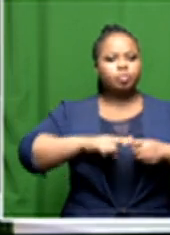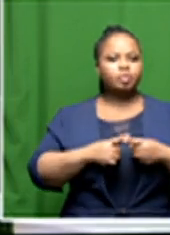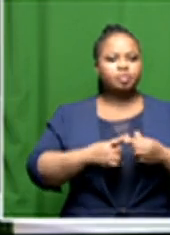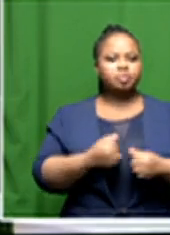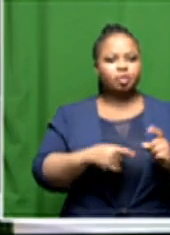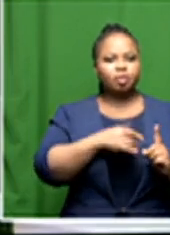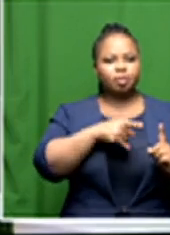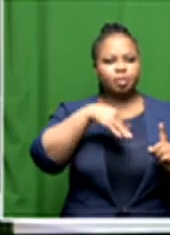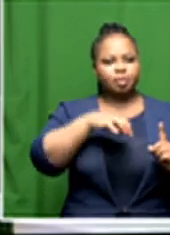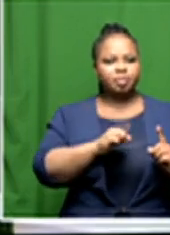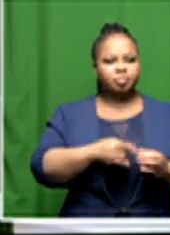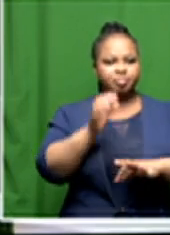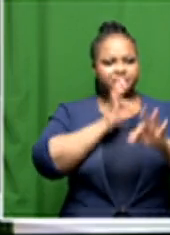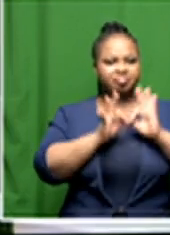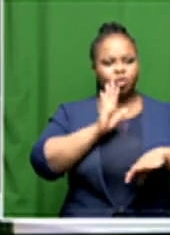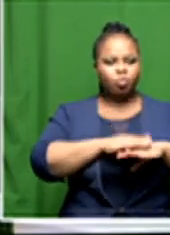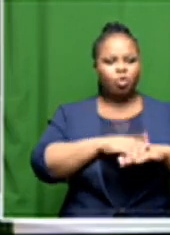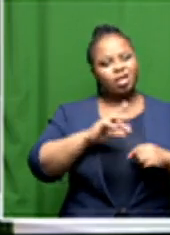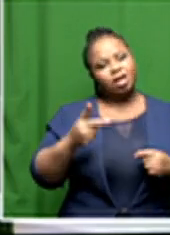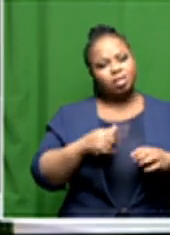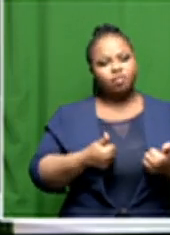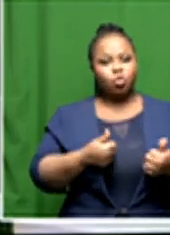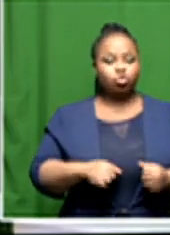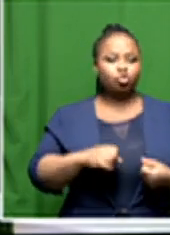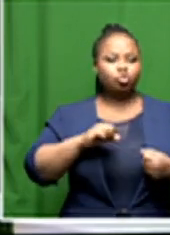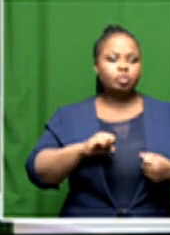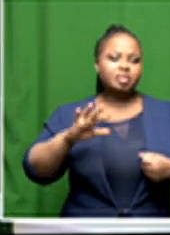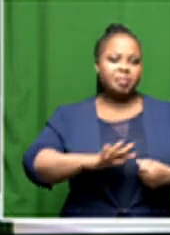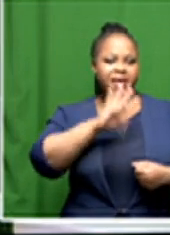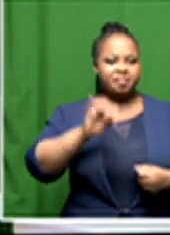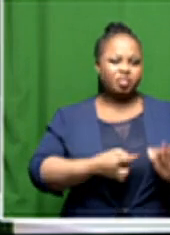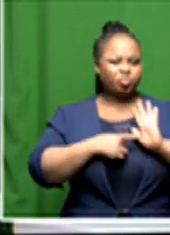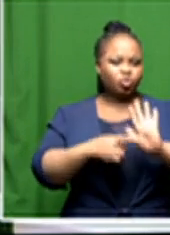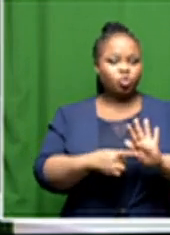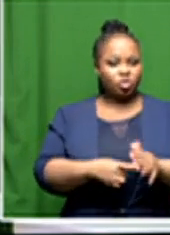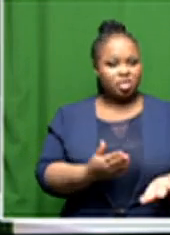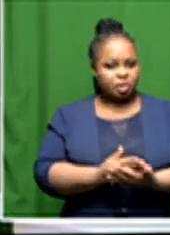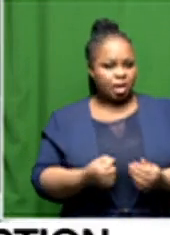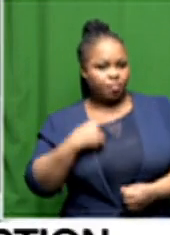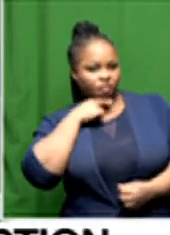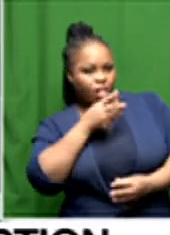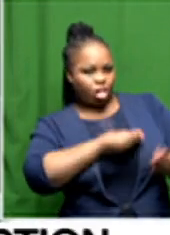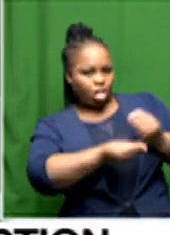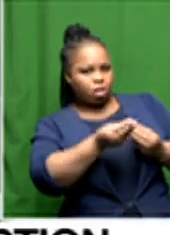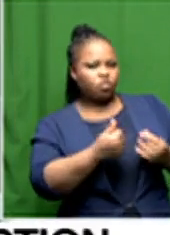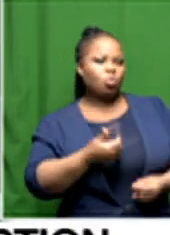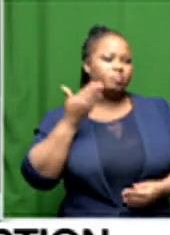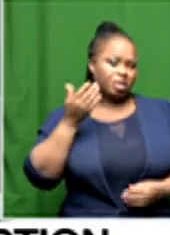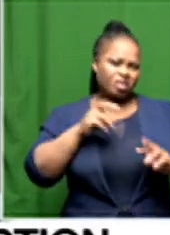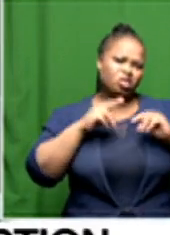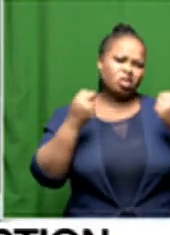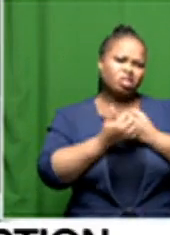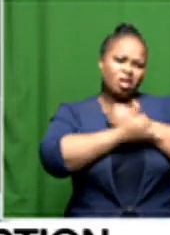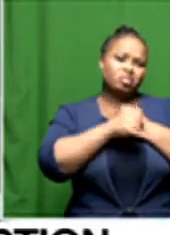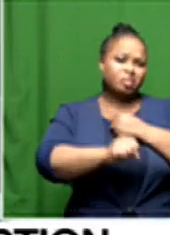Gallery tells the story of some of the biggest characters to grace South African shores, showing that dodgy dealings have been a national pastime for as